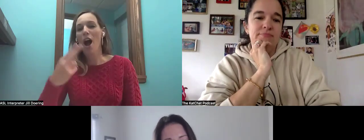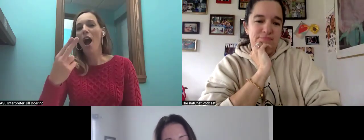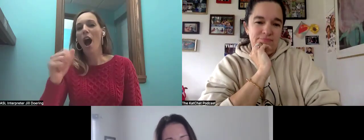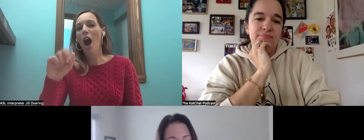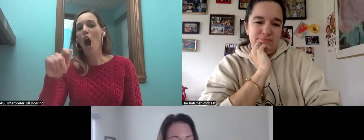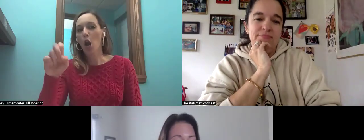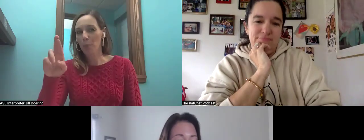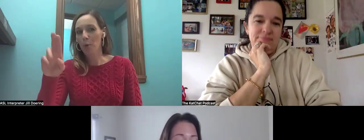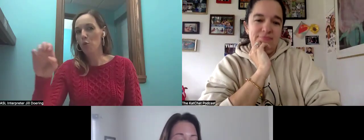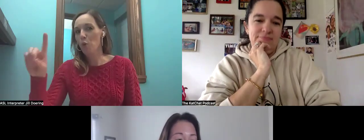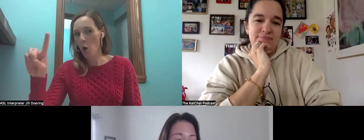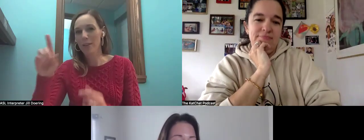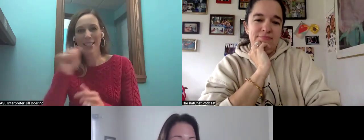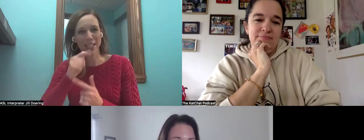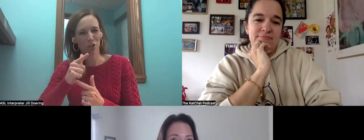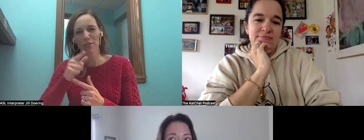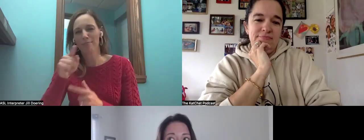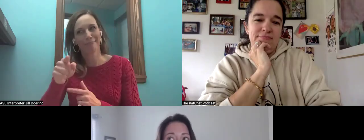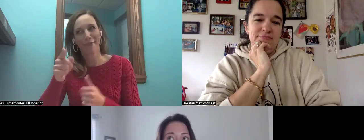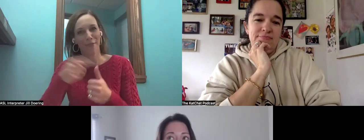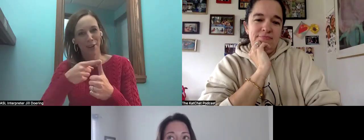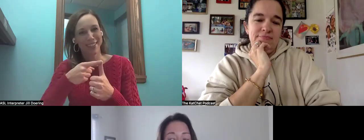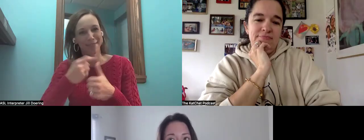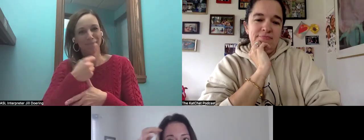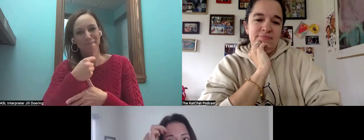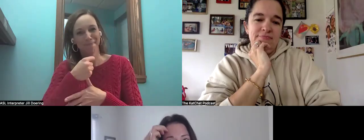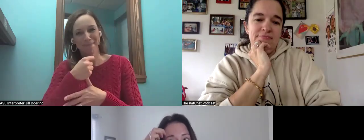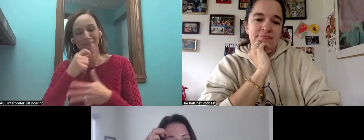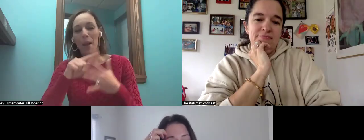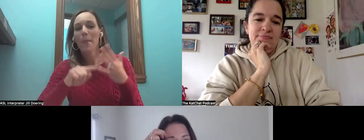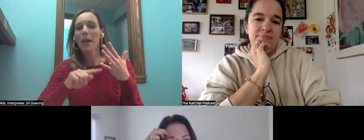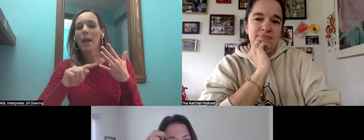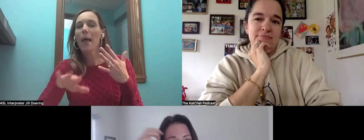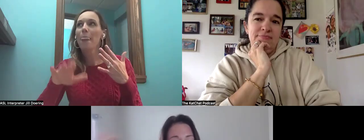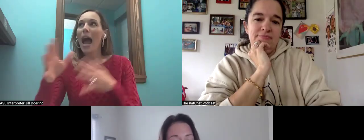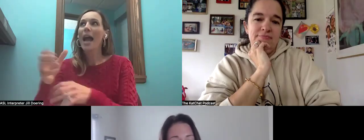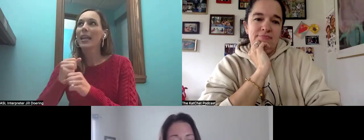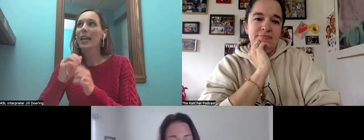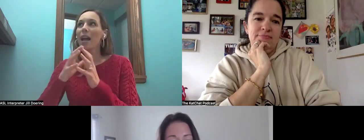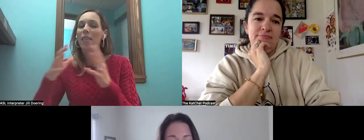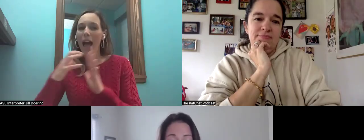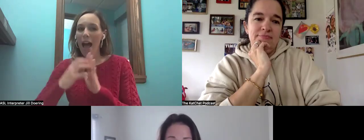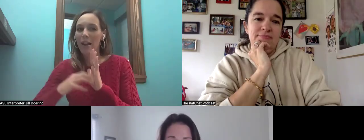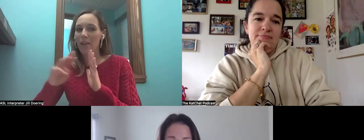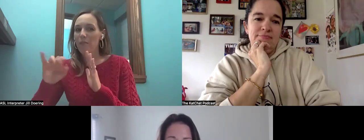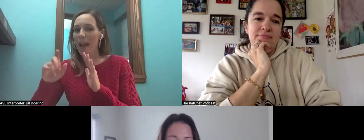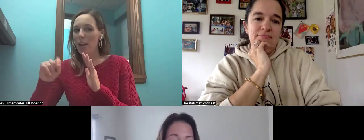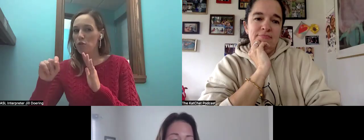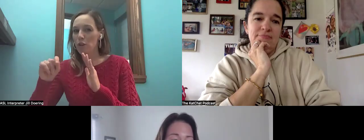there first. I have I get a lot of manuscripts before they're published to